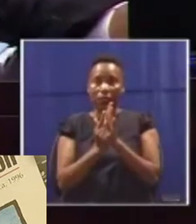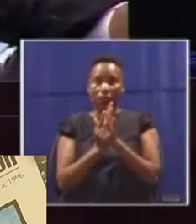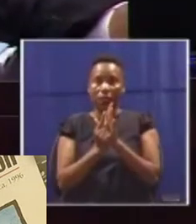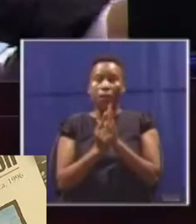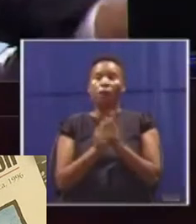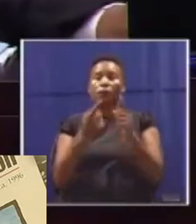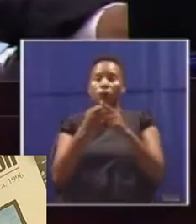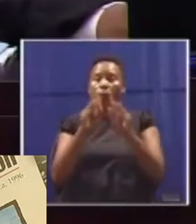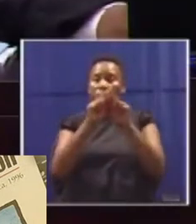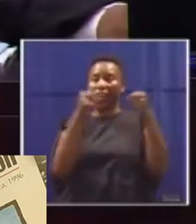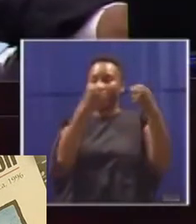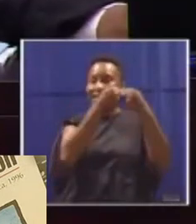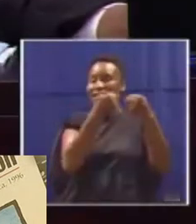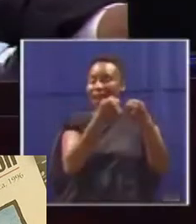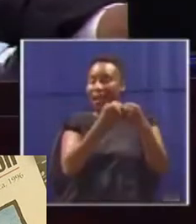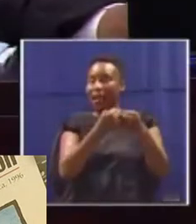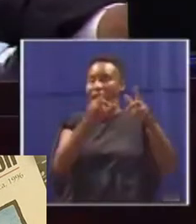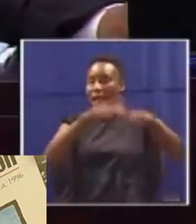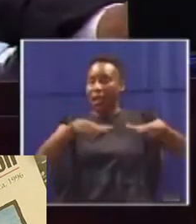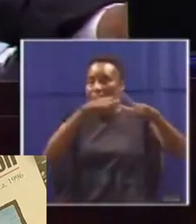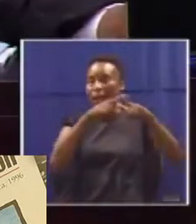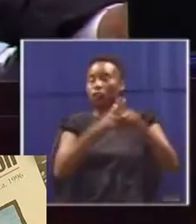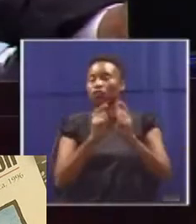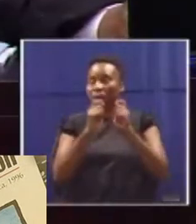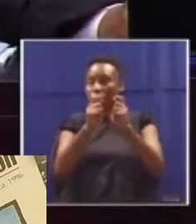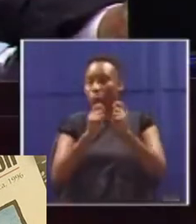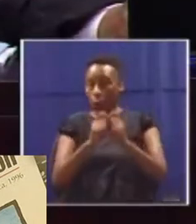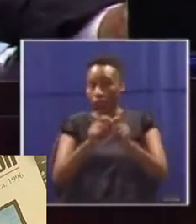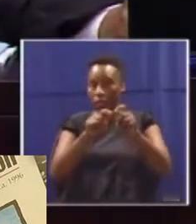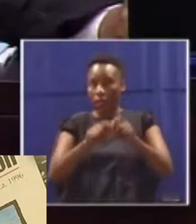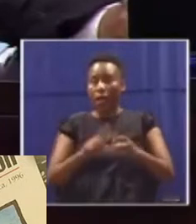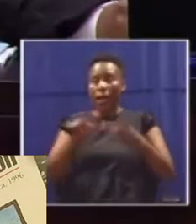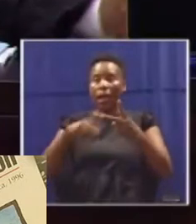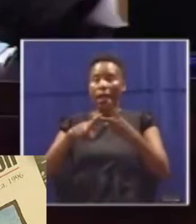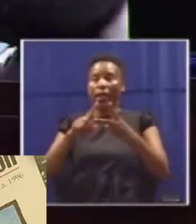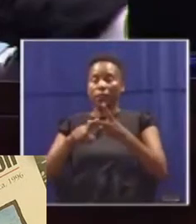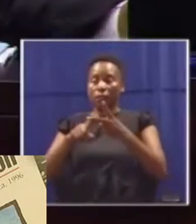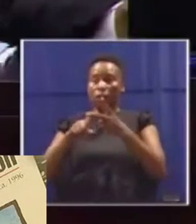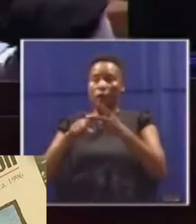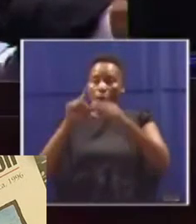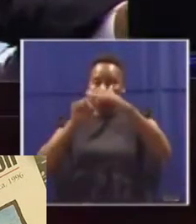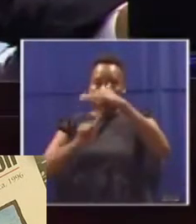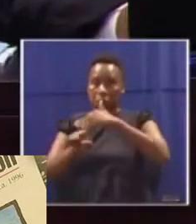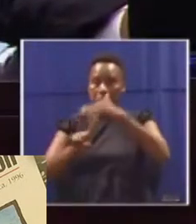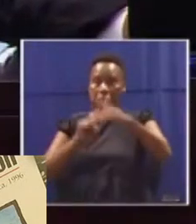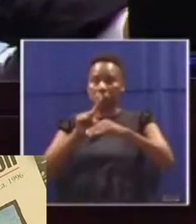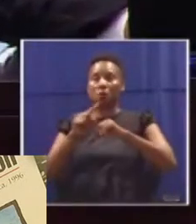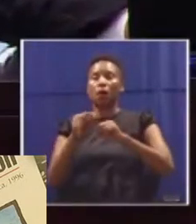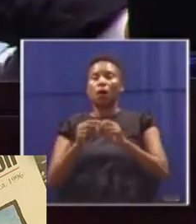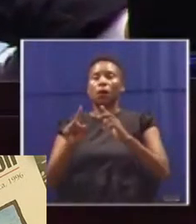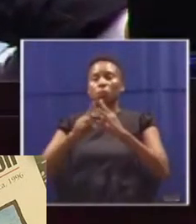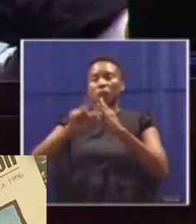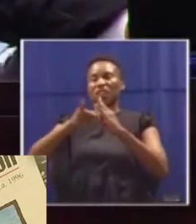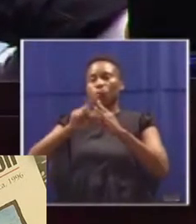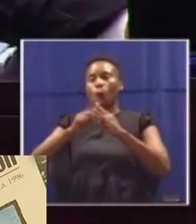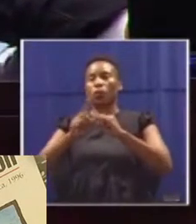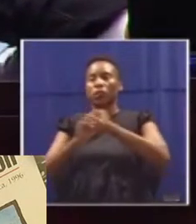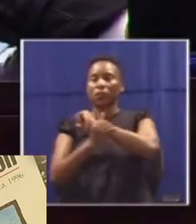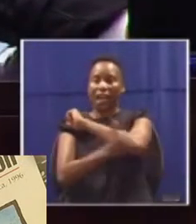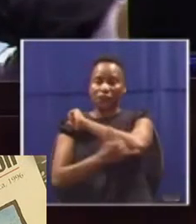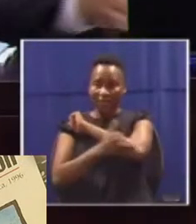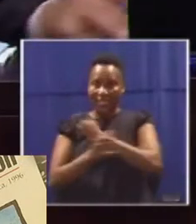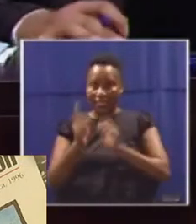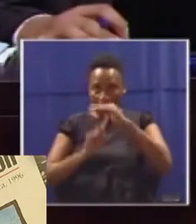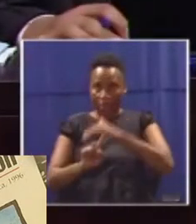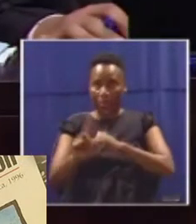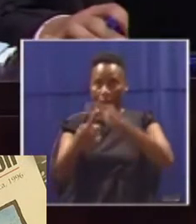in terms of the National Land Transport and Cross-Border Transport Act to this Act and to enable transport regulatory